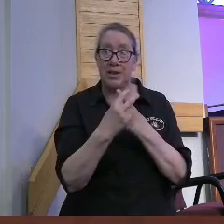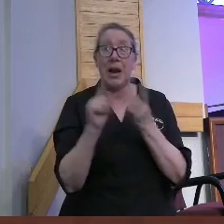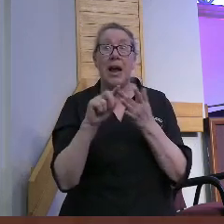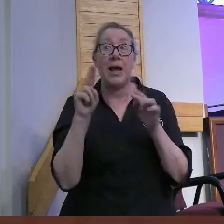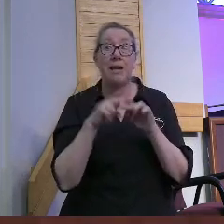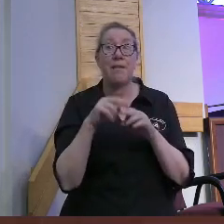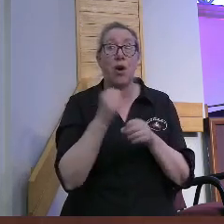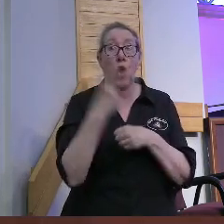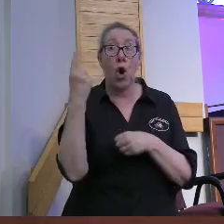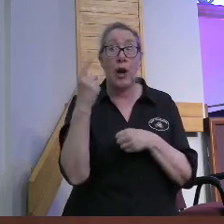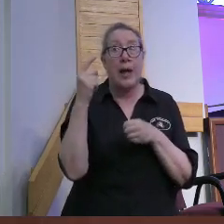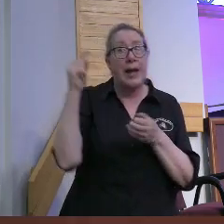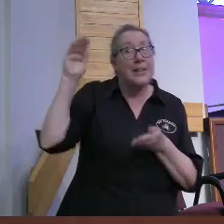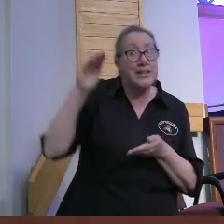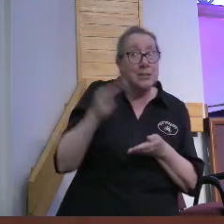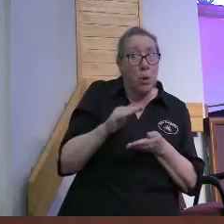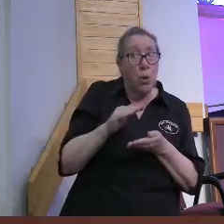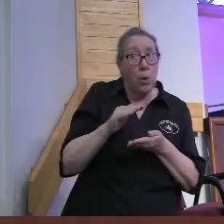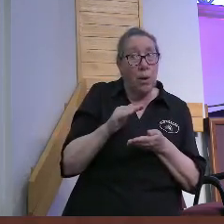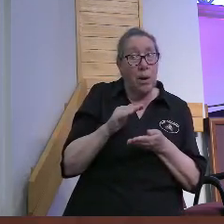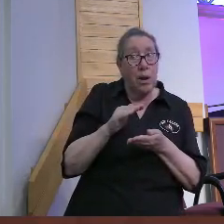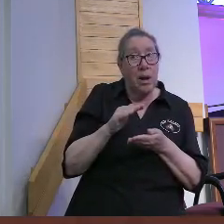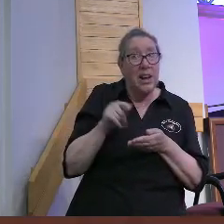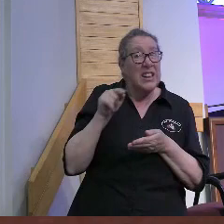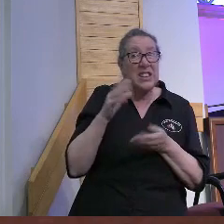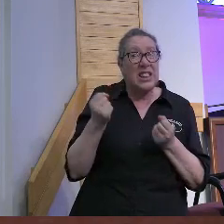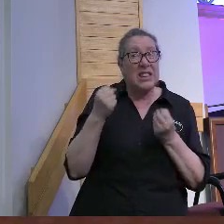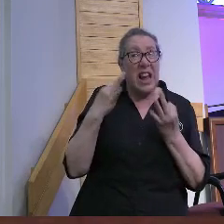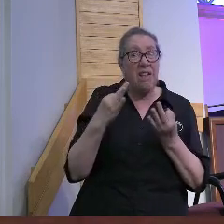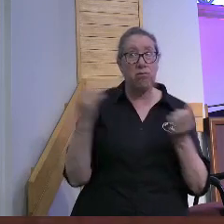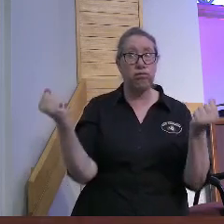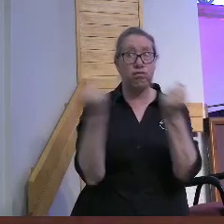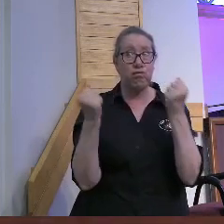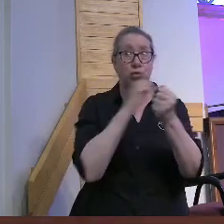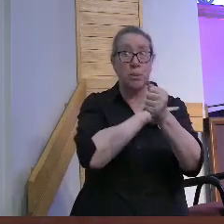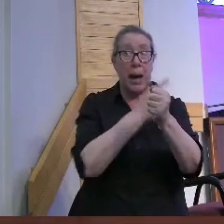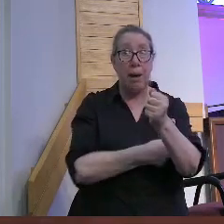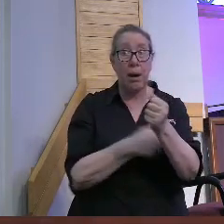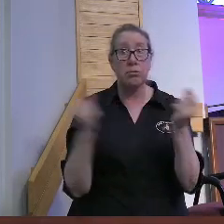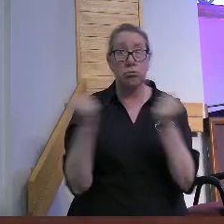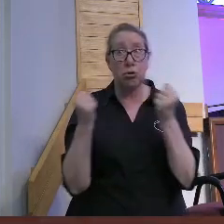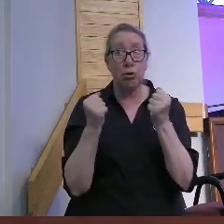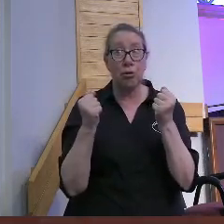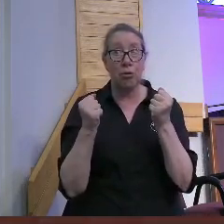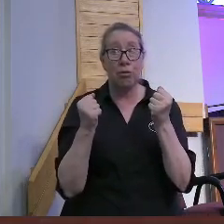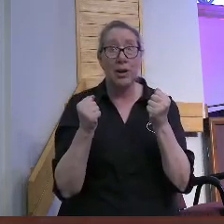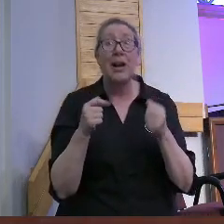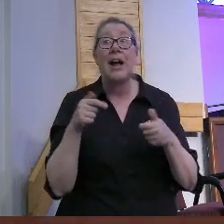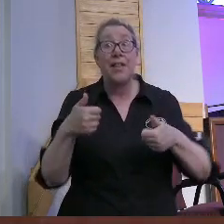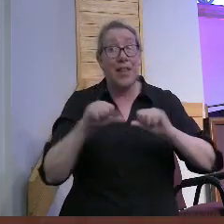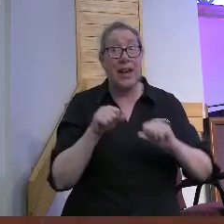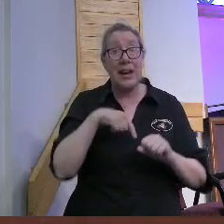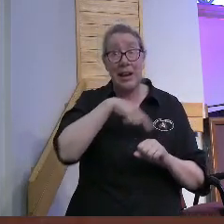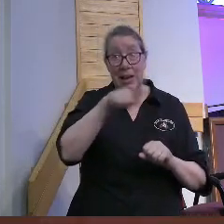strong. He's not all powerful. Then our little view of God is going to cause us to have little faith. And God says,